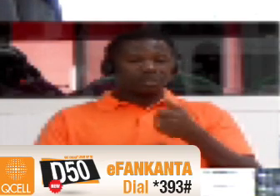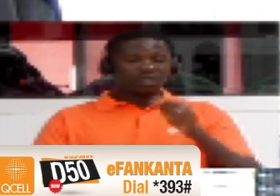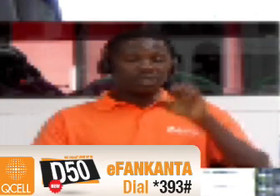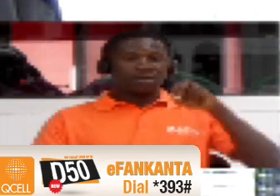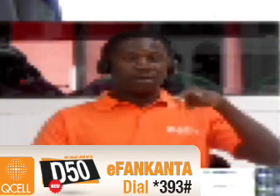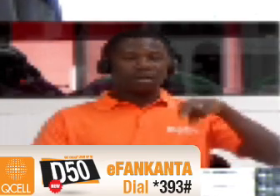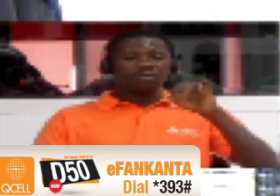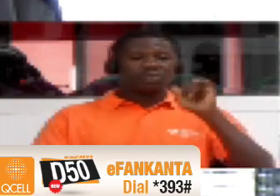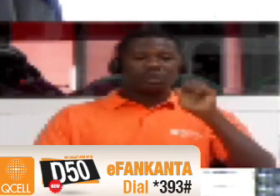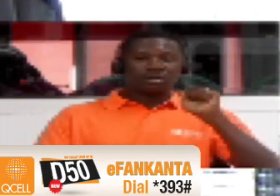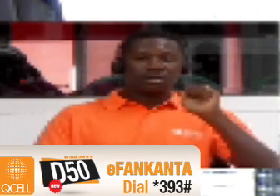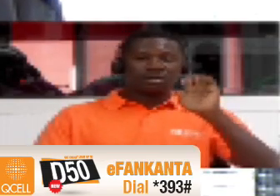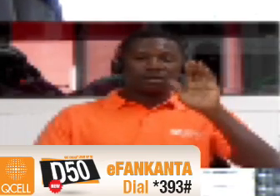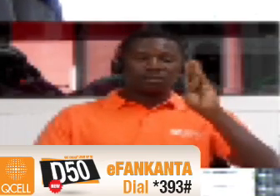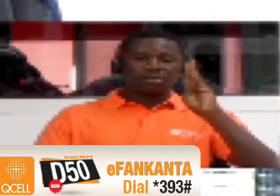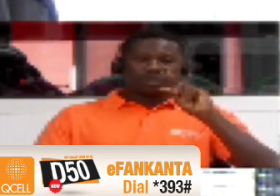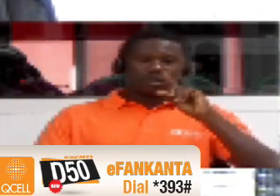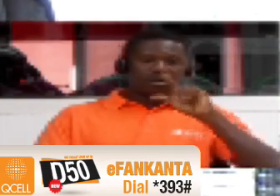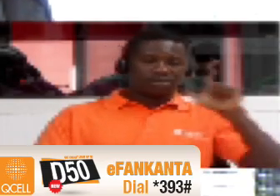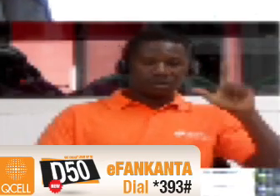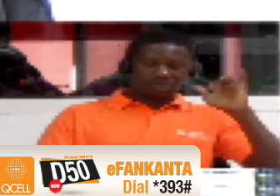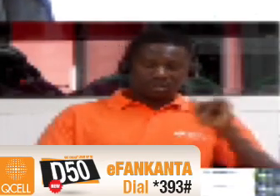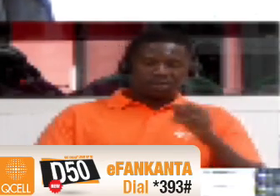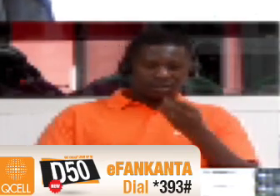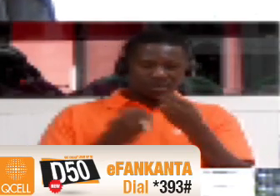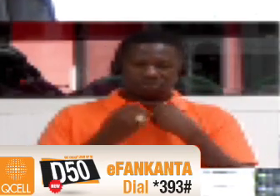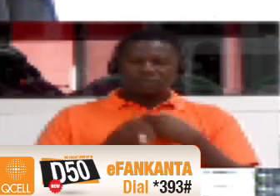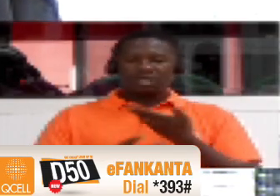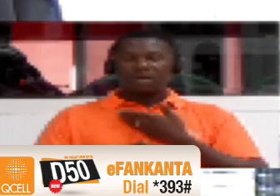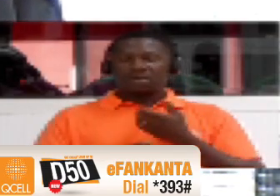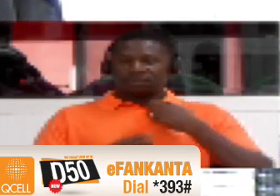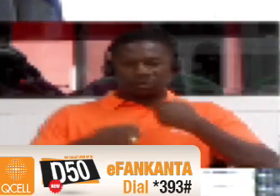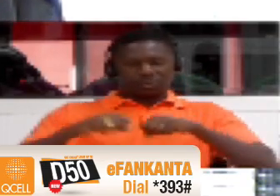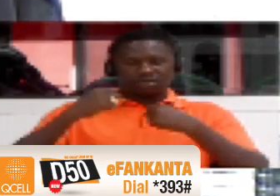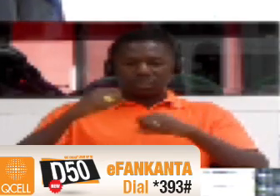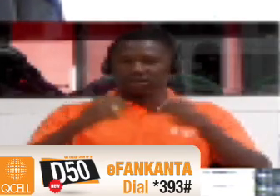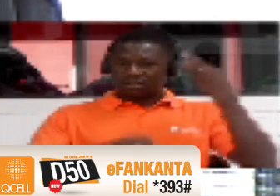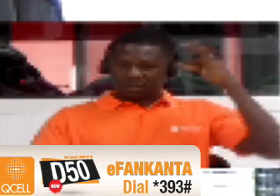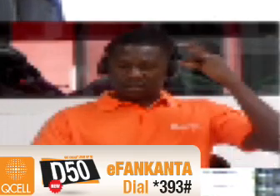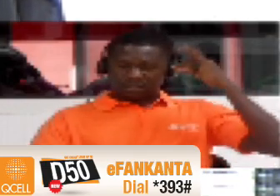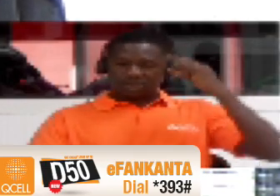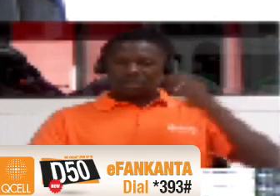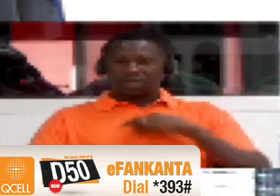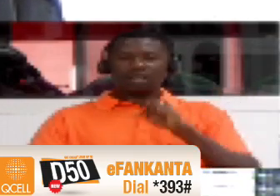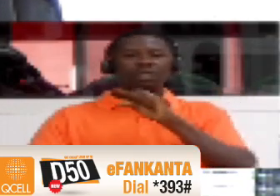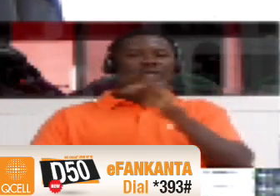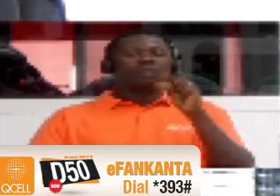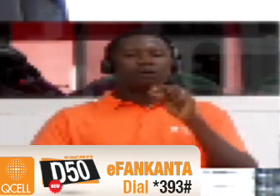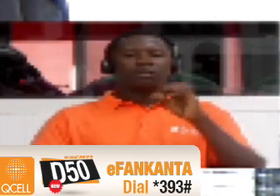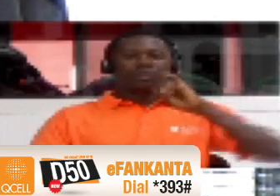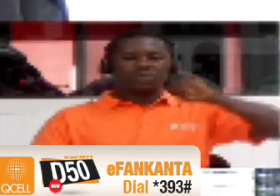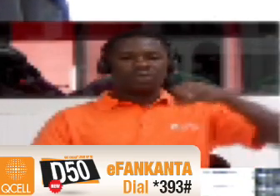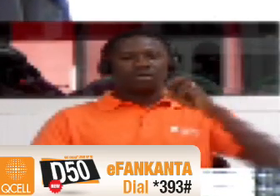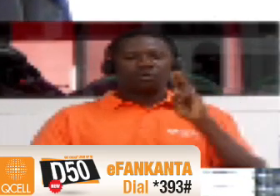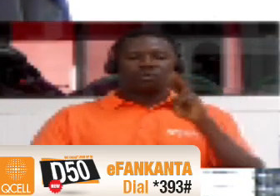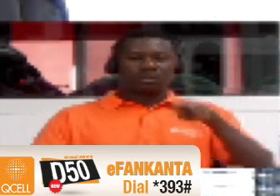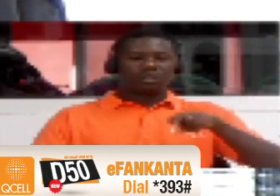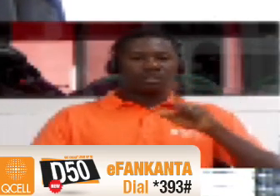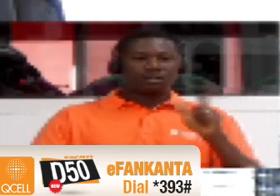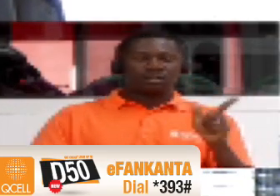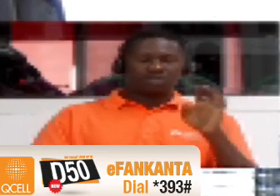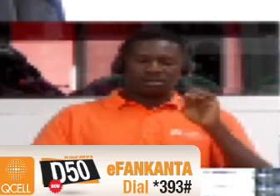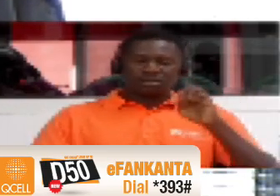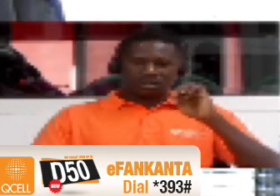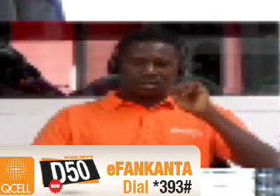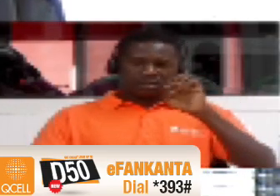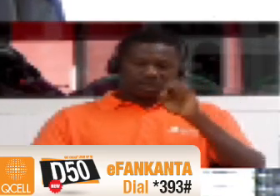did a course. Course ni yatola wola. And that the course was named jungler. Natanga saika fana nyininga. I also